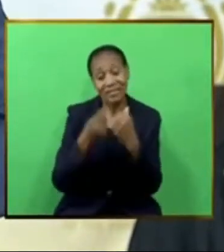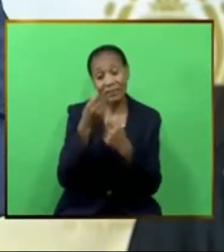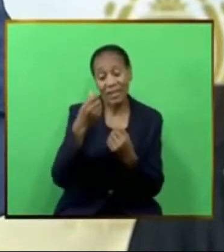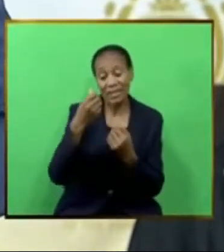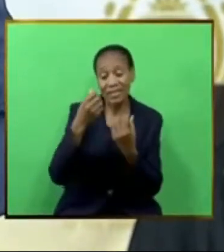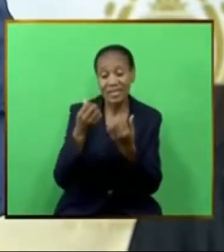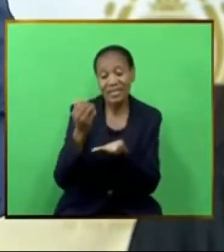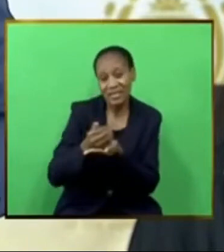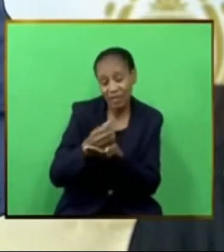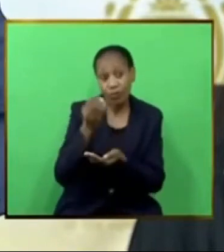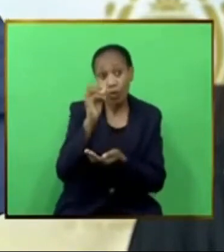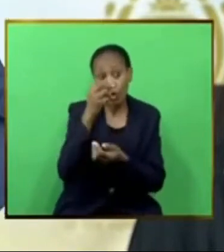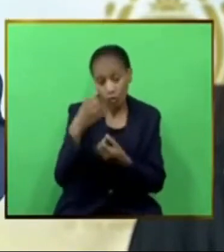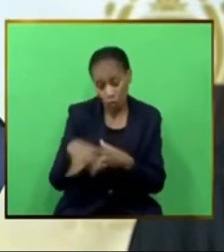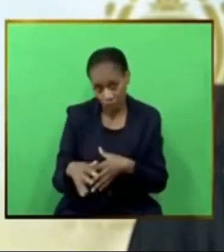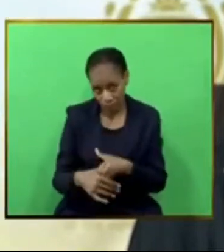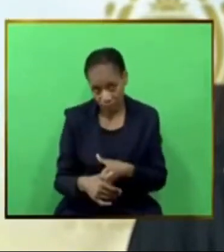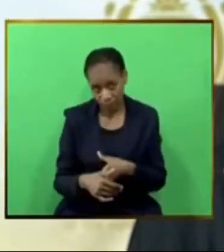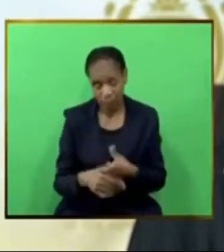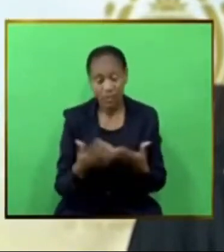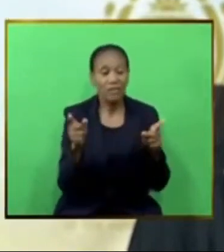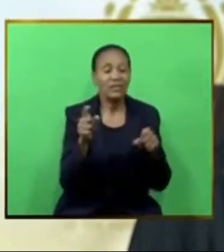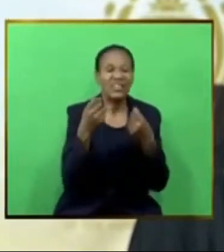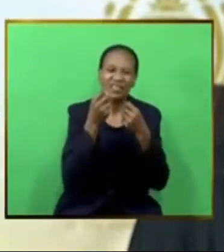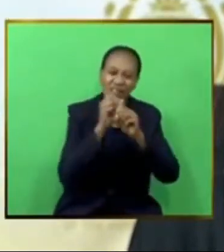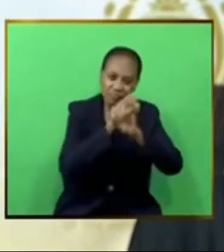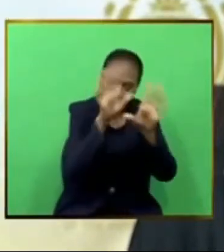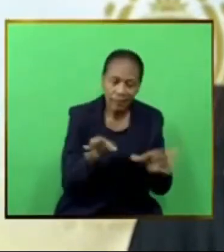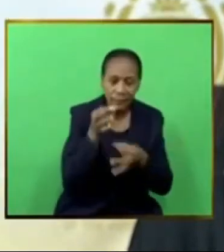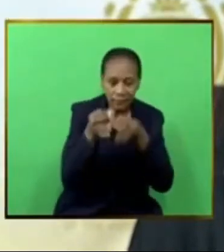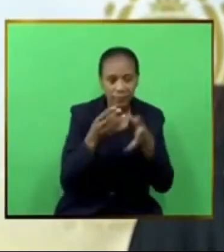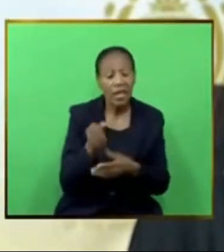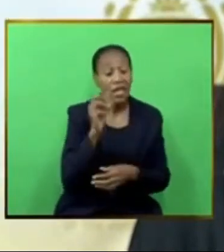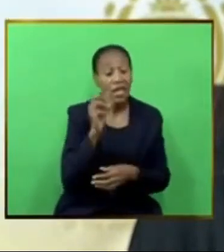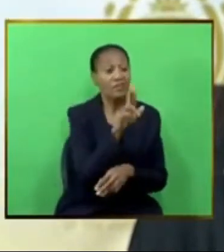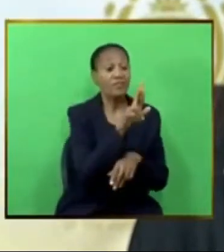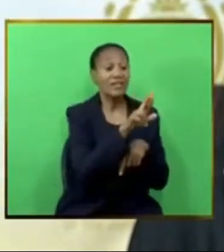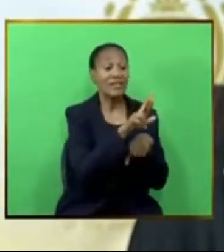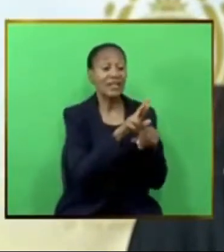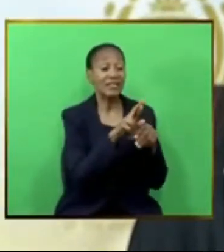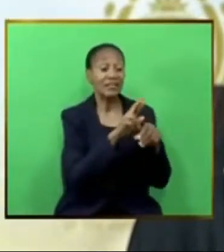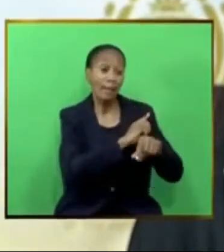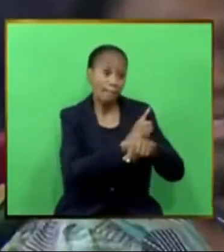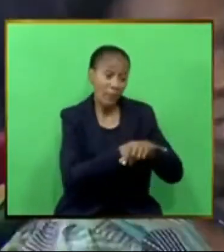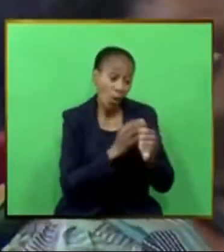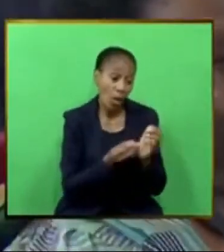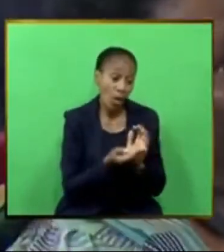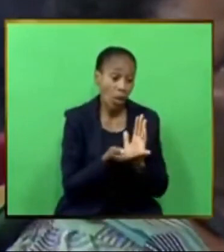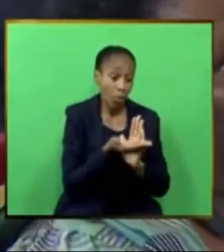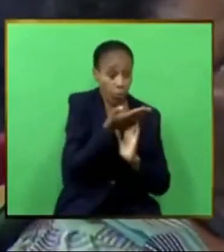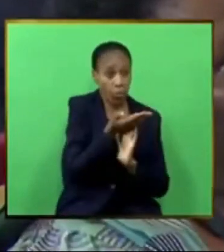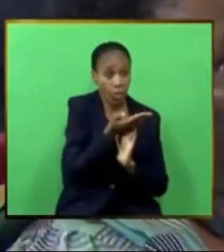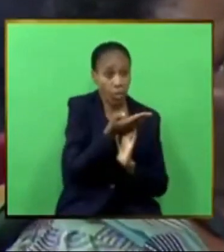currency reserve transactions. Simply put, if the rand strengthens against the US dollar, and other reserve